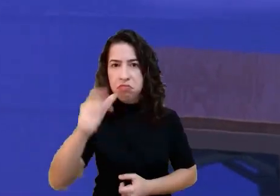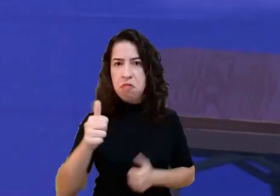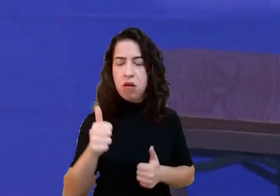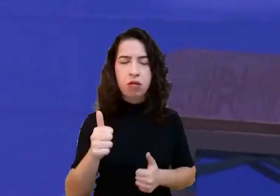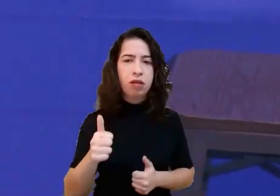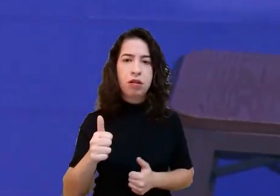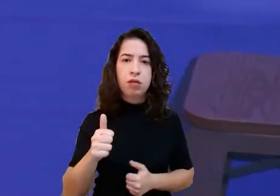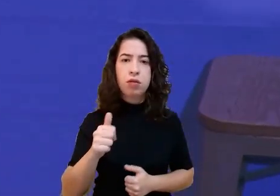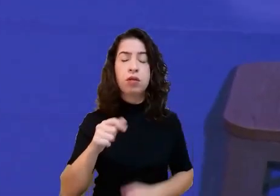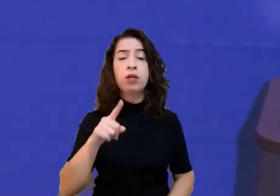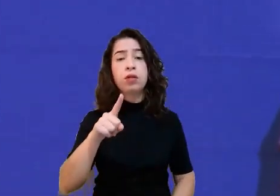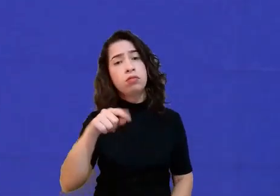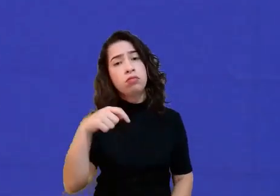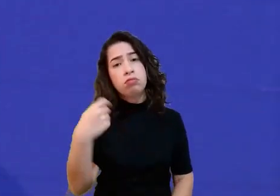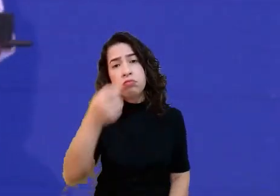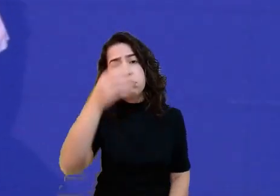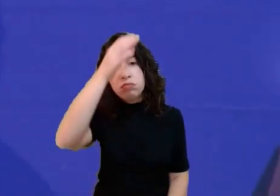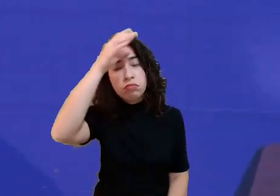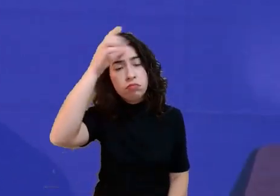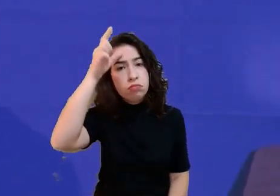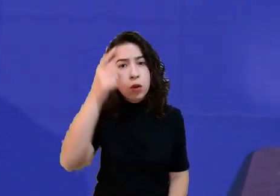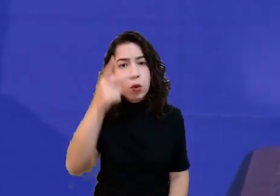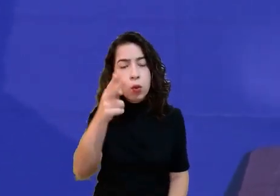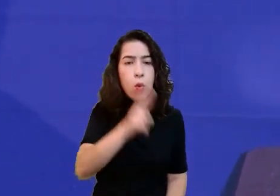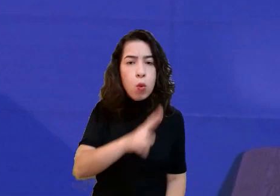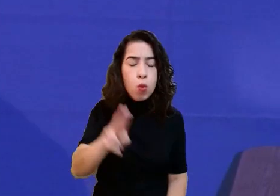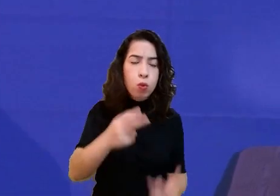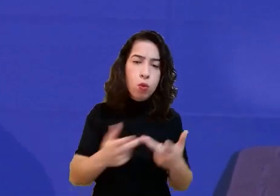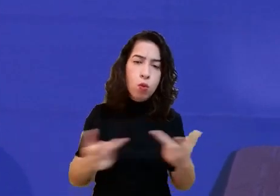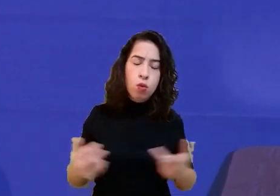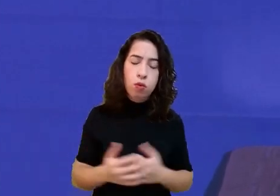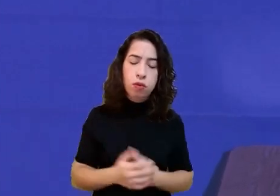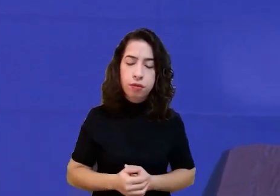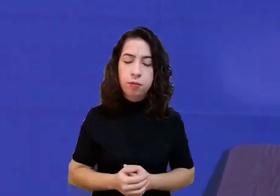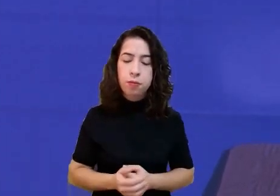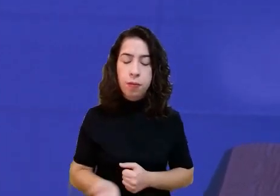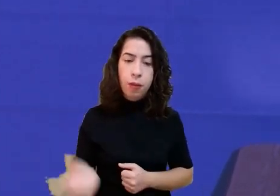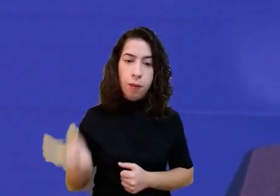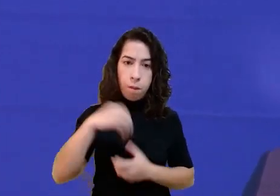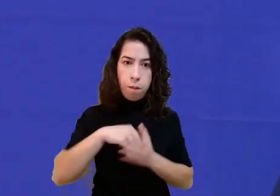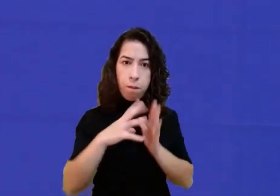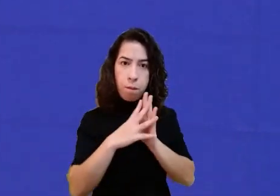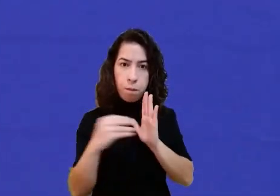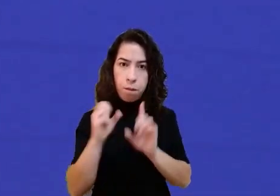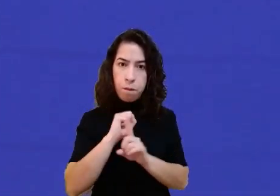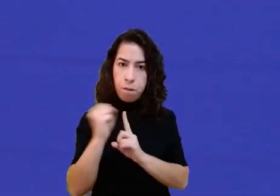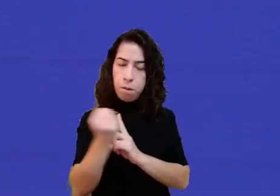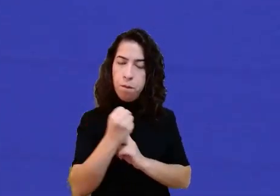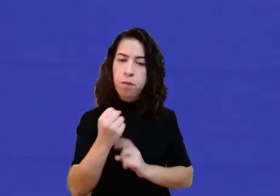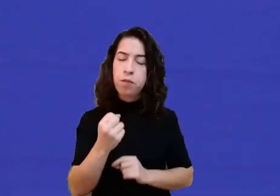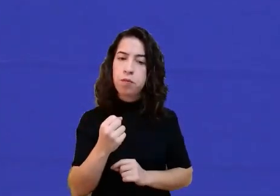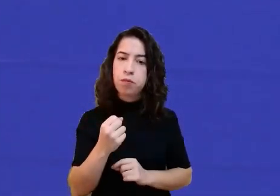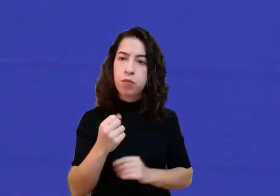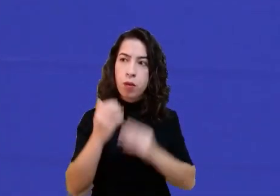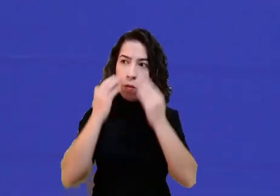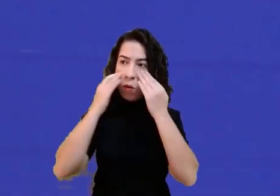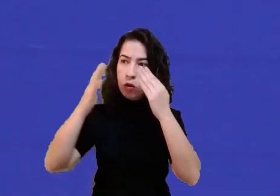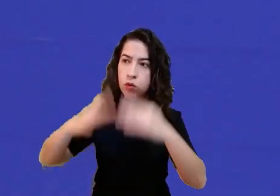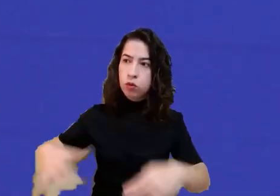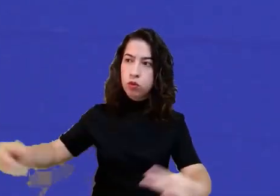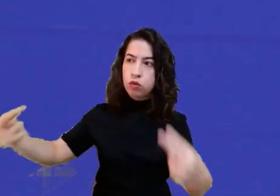That's what you are called. You consume, so you are a consumer. So inside our social model, we bring to the world